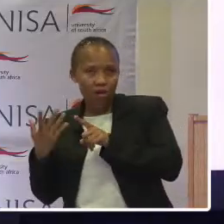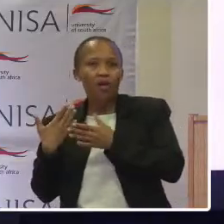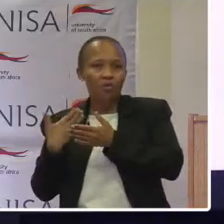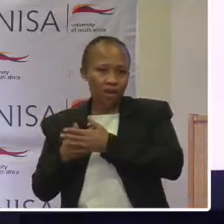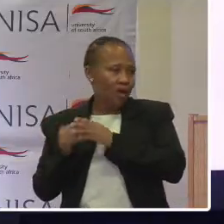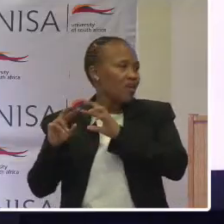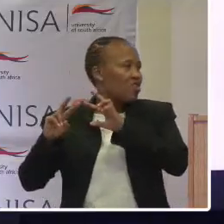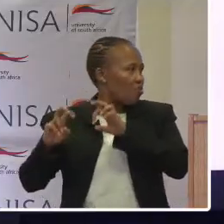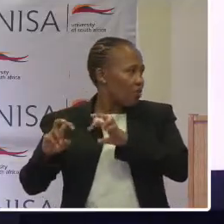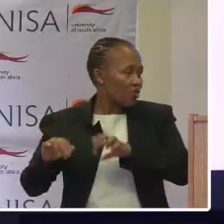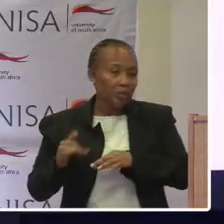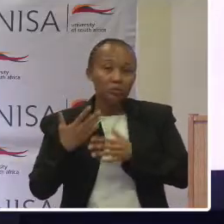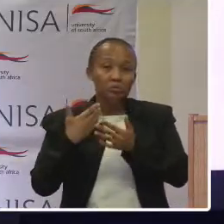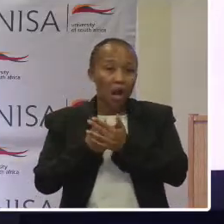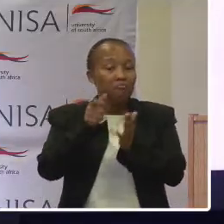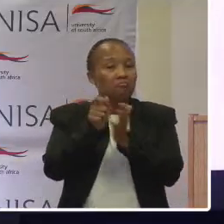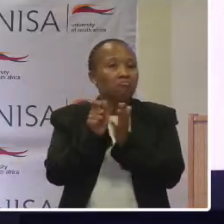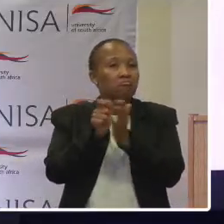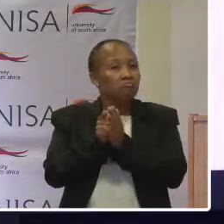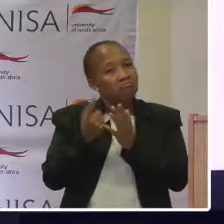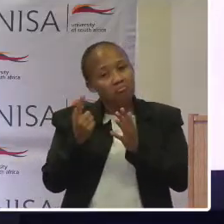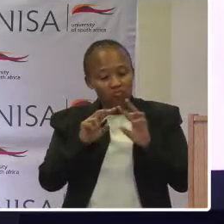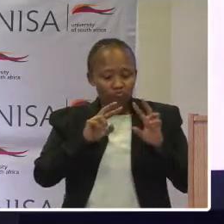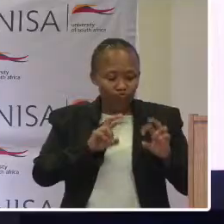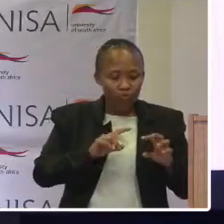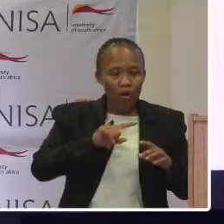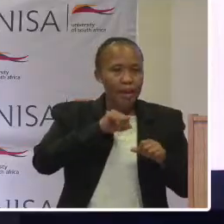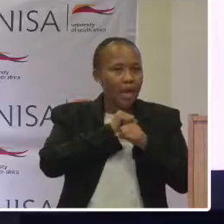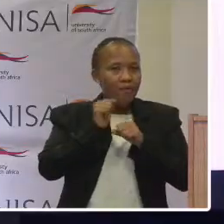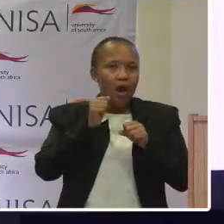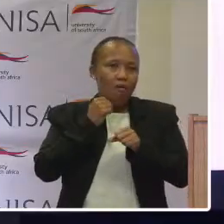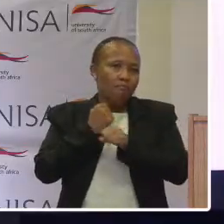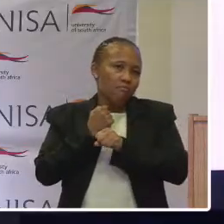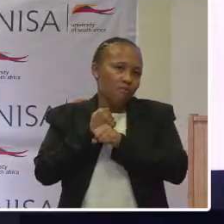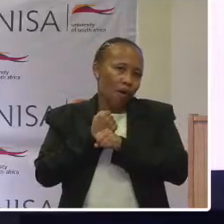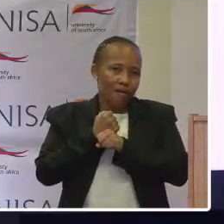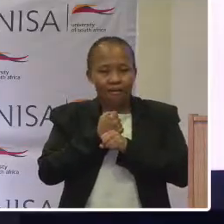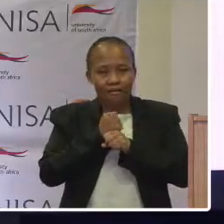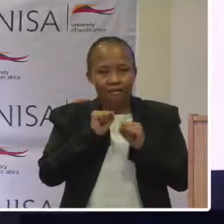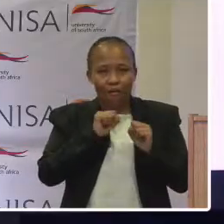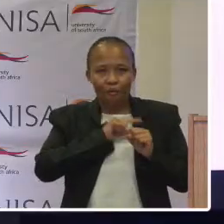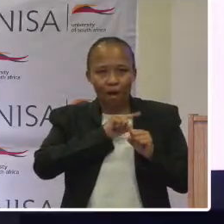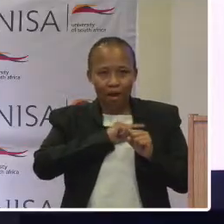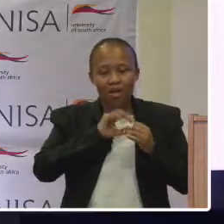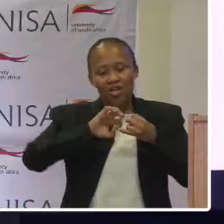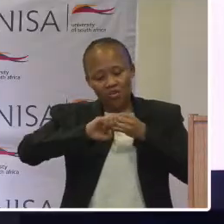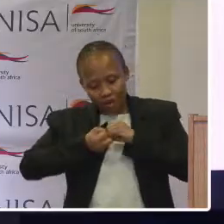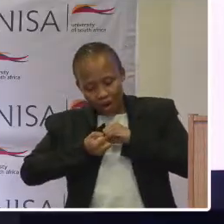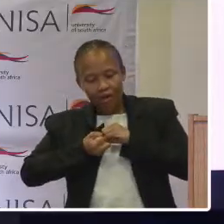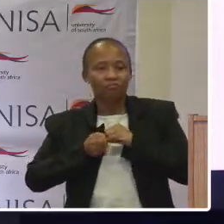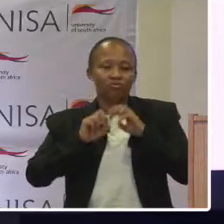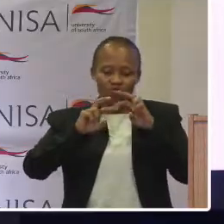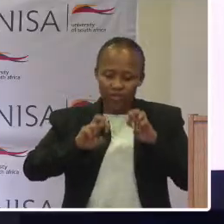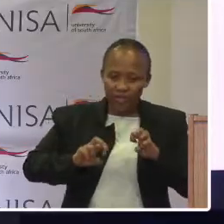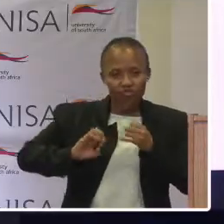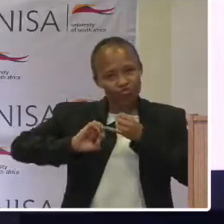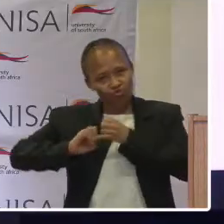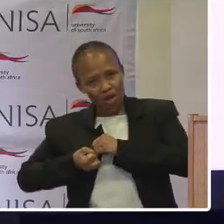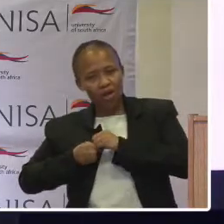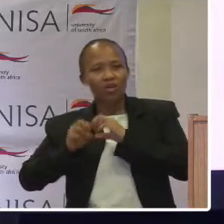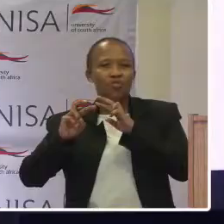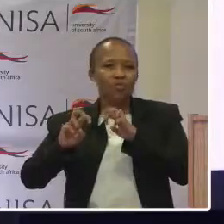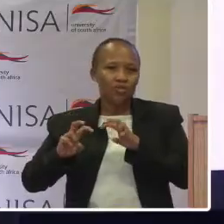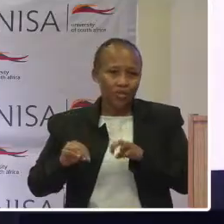paper on why that didn't work. Try again, more research. Try again, more research. You